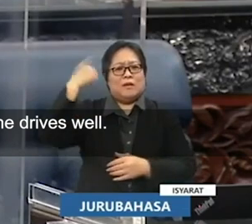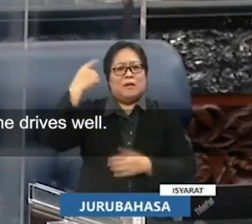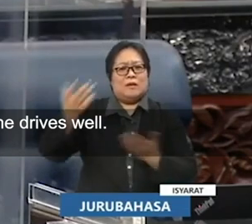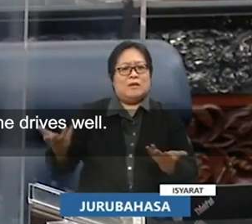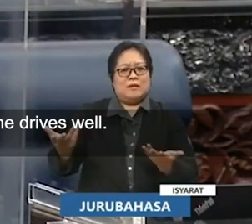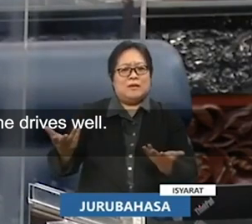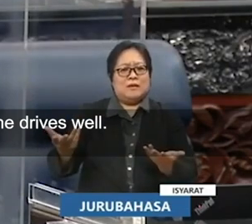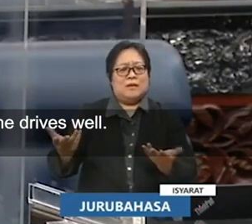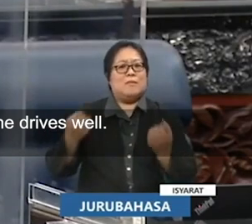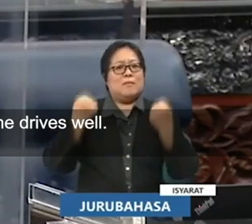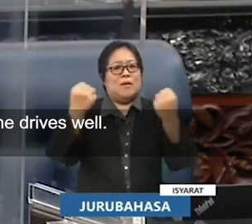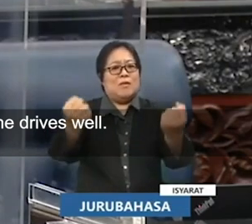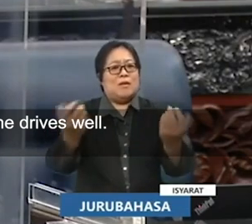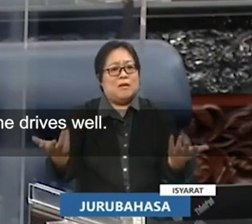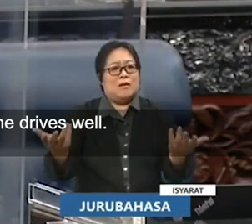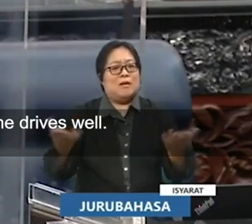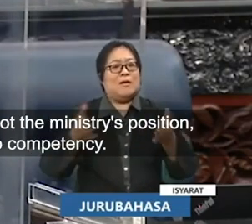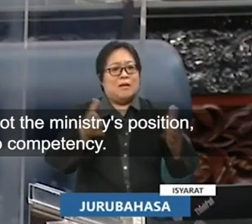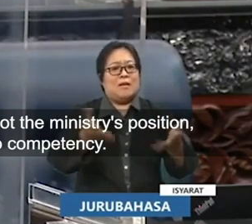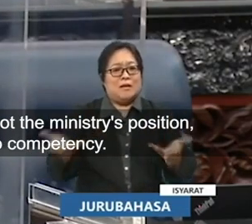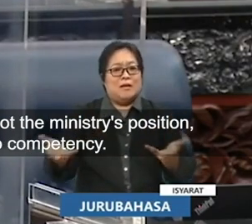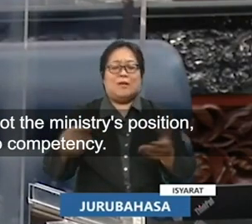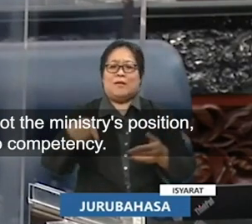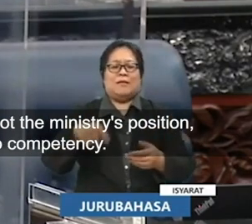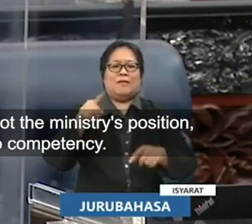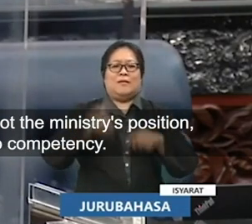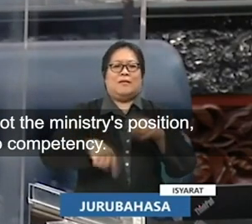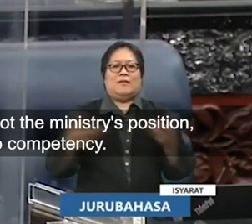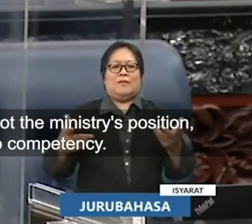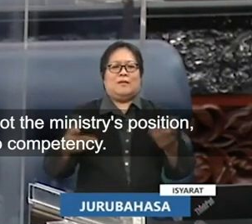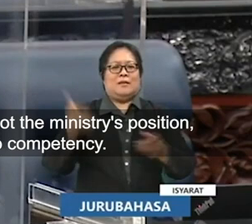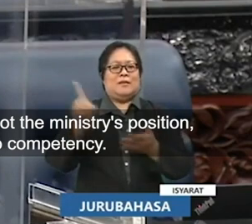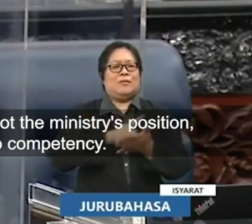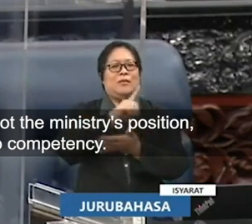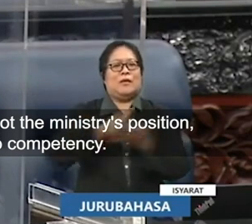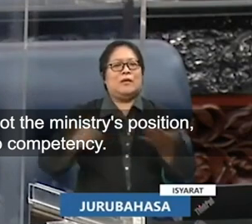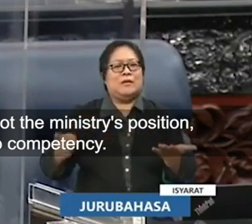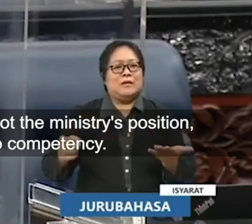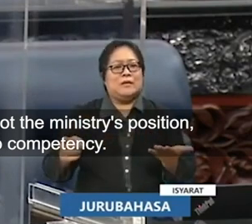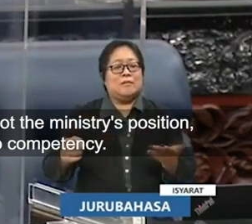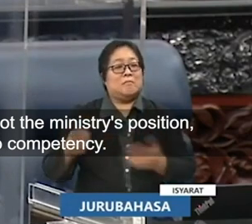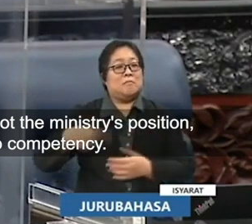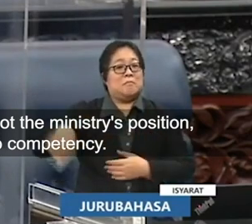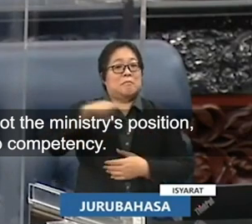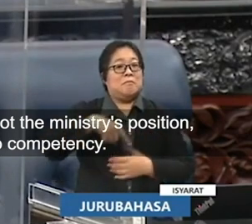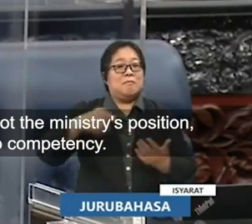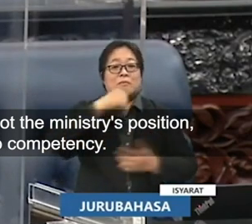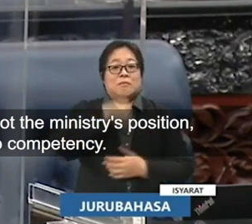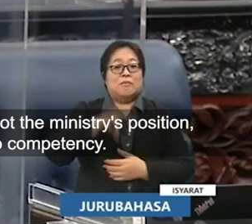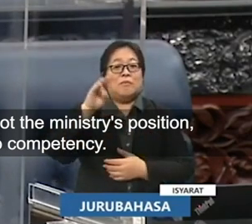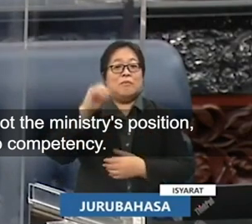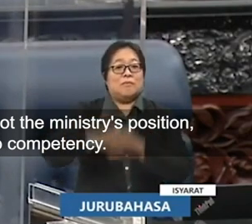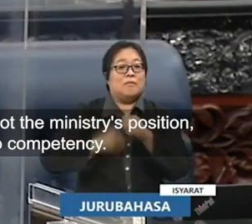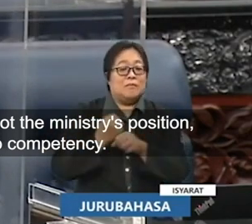gila-gila bawa jalan, bawa kereta di atas jari. Ini tidak boleh ada diskriminasi bagi mereka yang umur 70